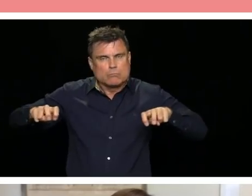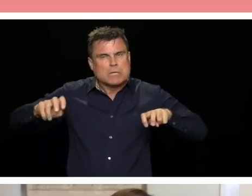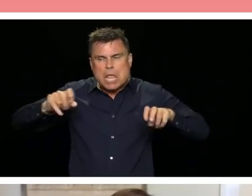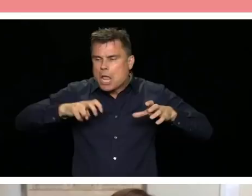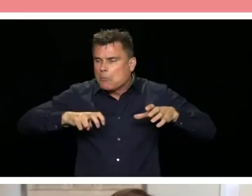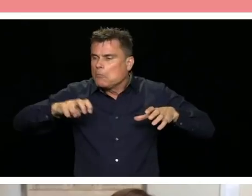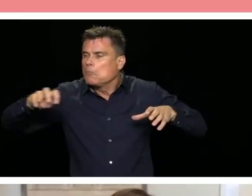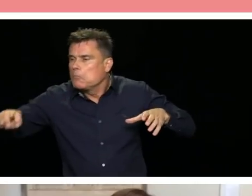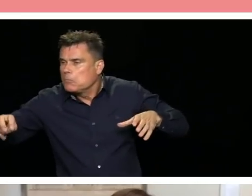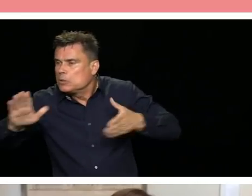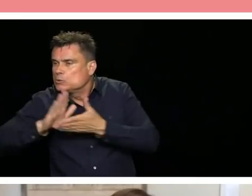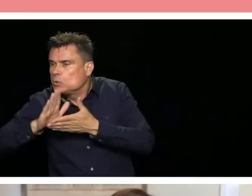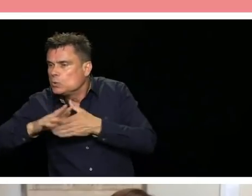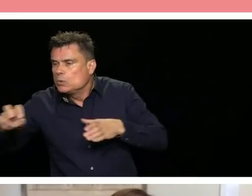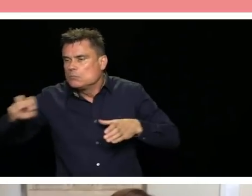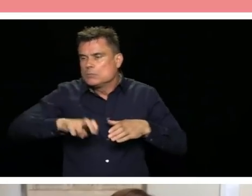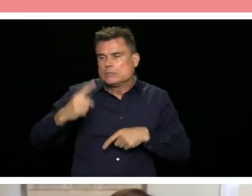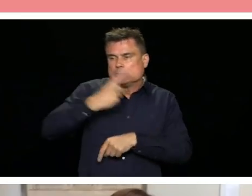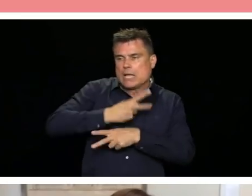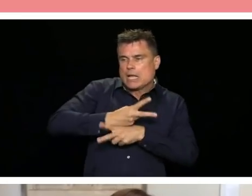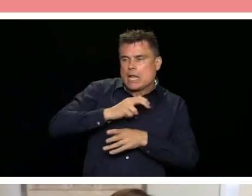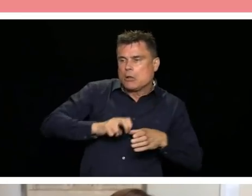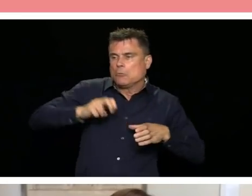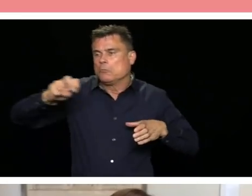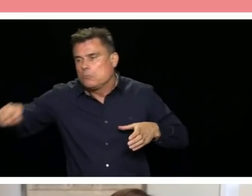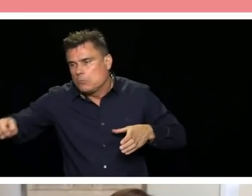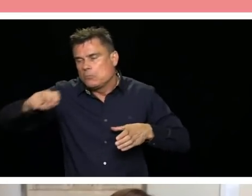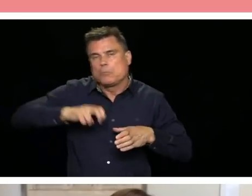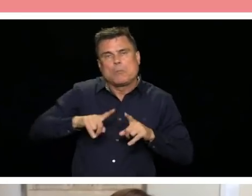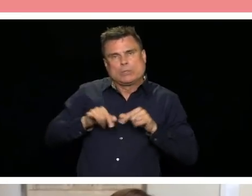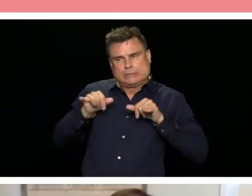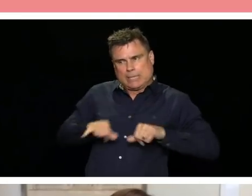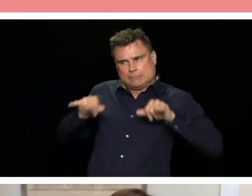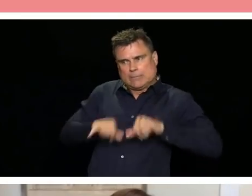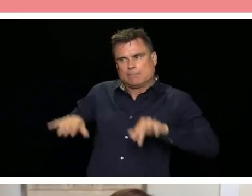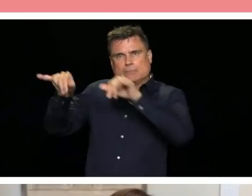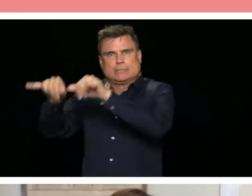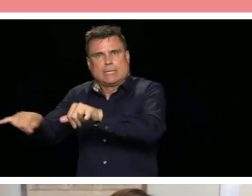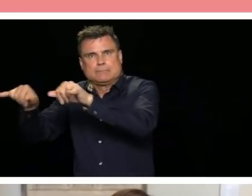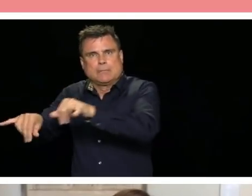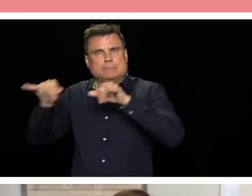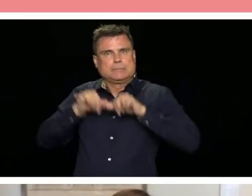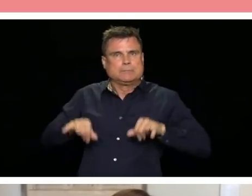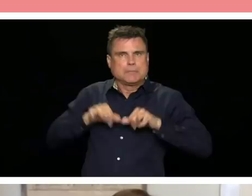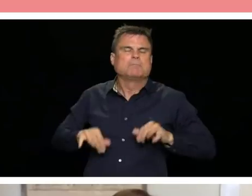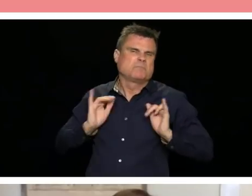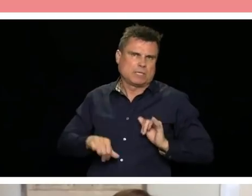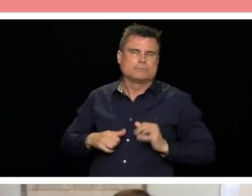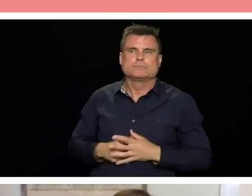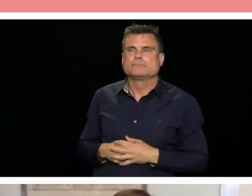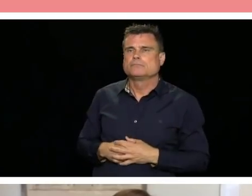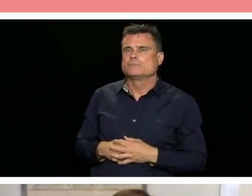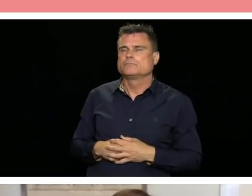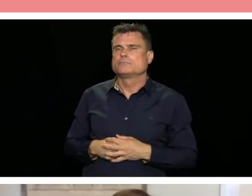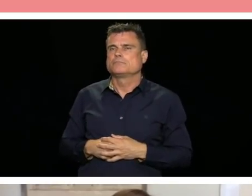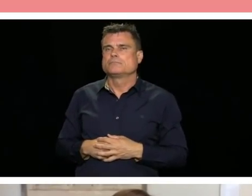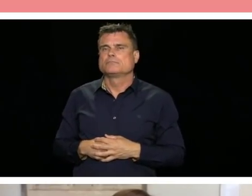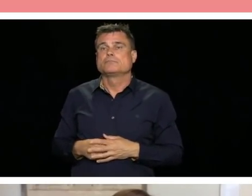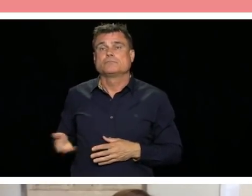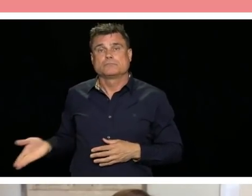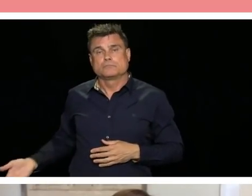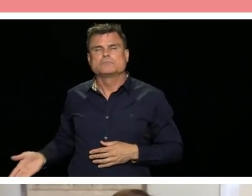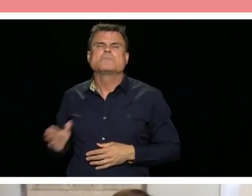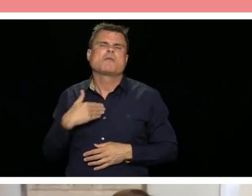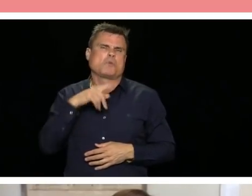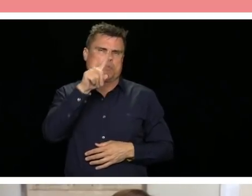childcare centers? For example, all 25 kids want to return at the same time. How will childcare centers be